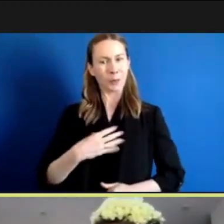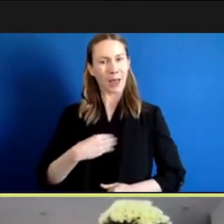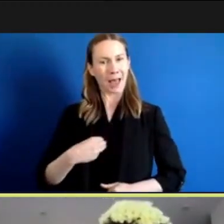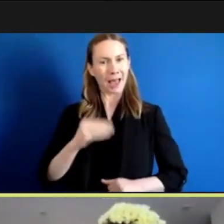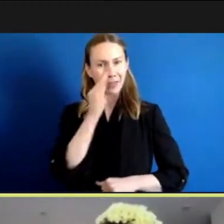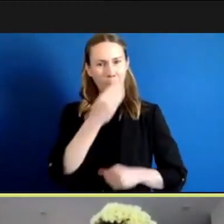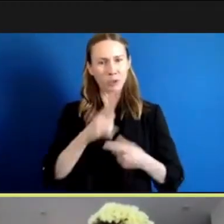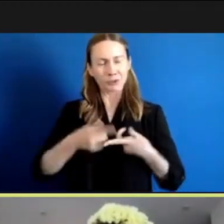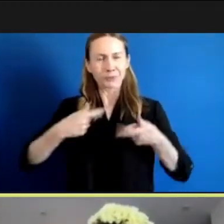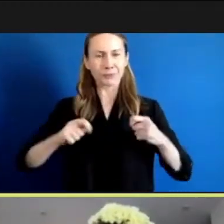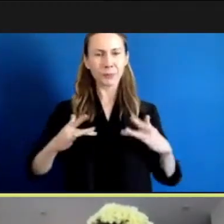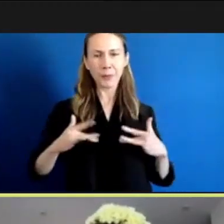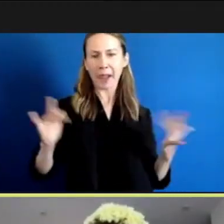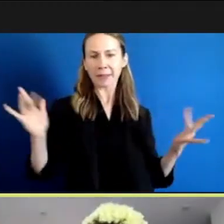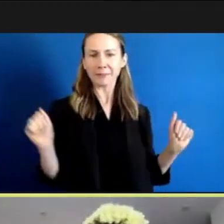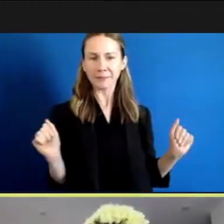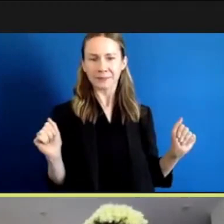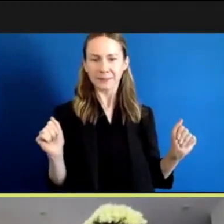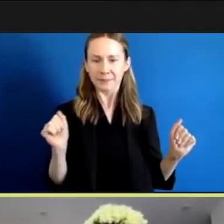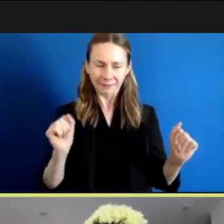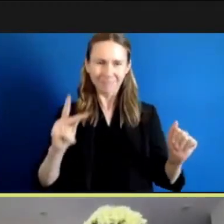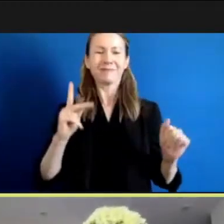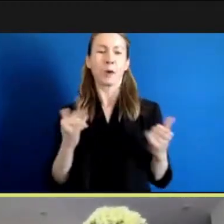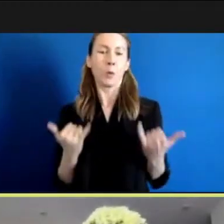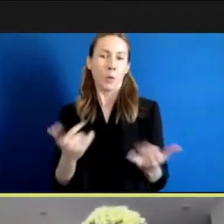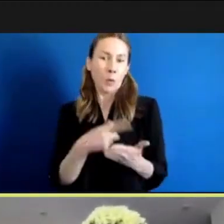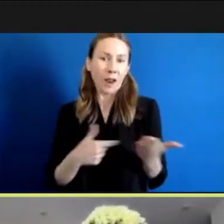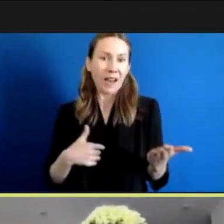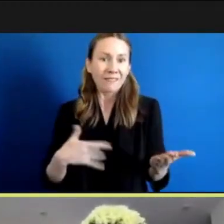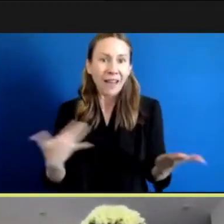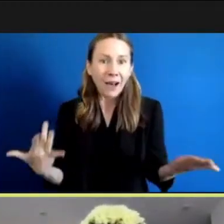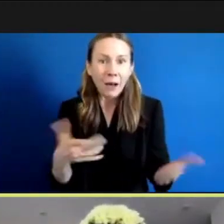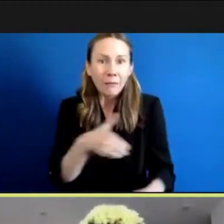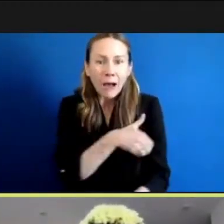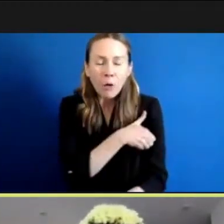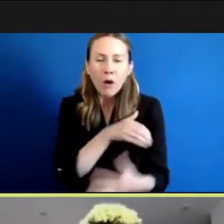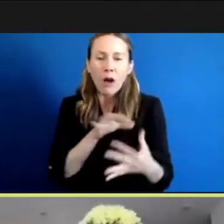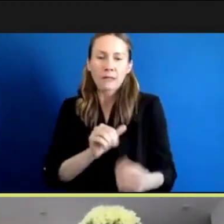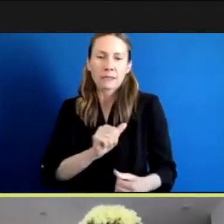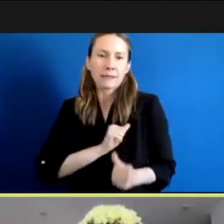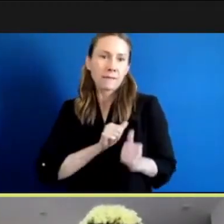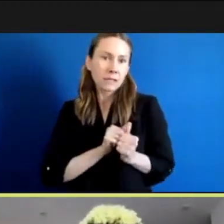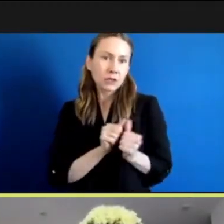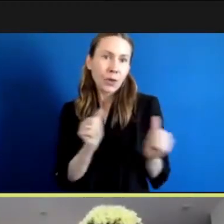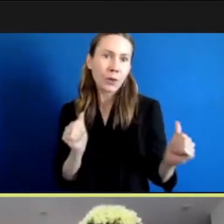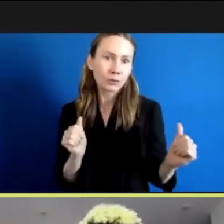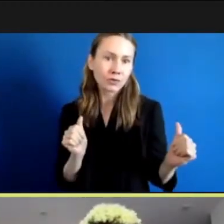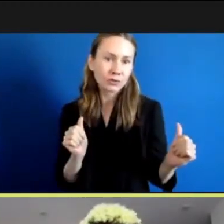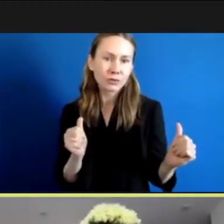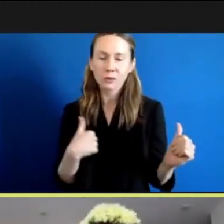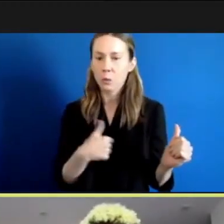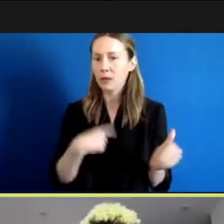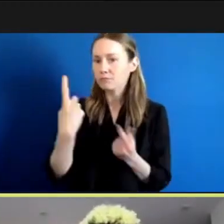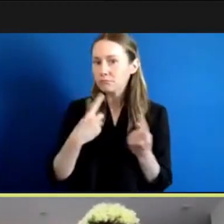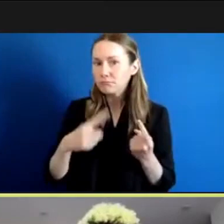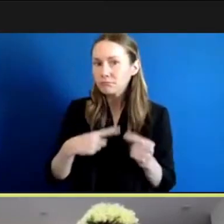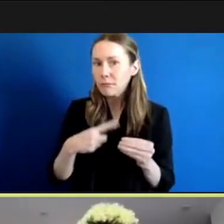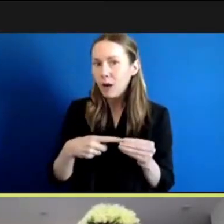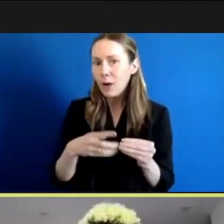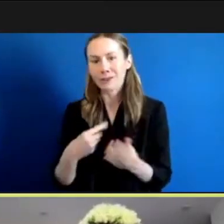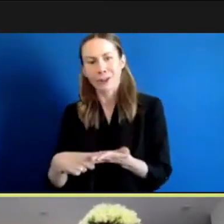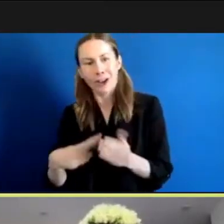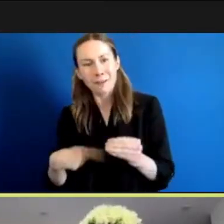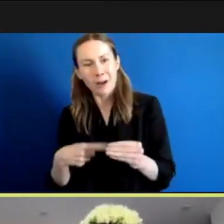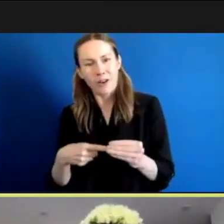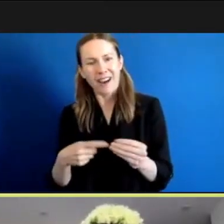thing that I really took away from today was the power of self-disclosure. I think it's something that we think about and talk about. I think we got to see people